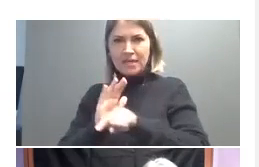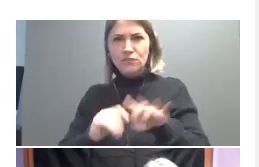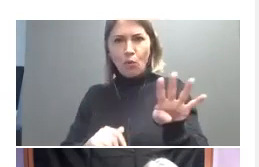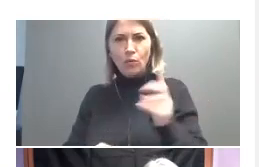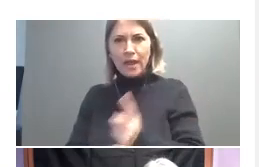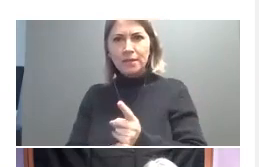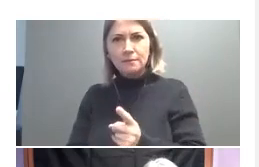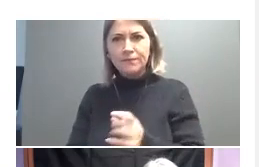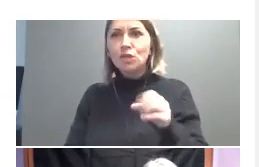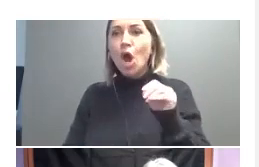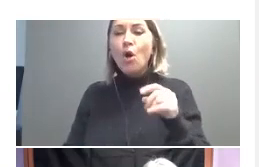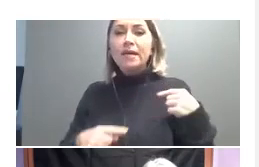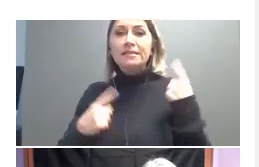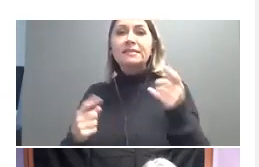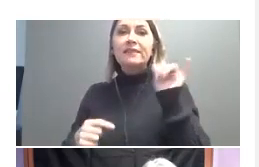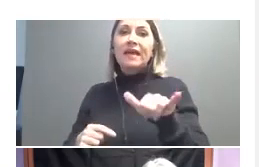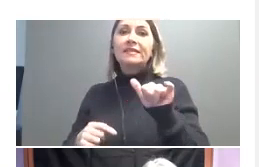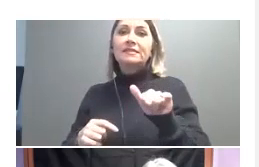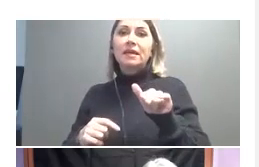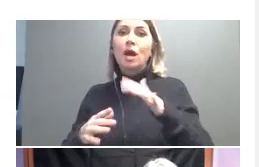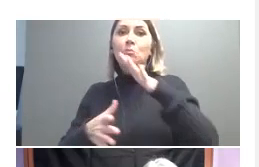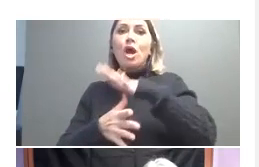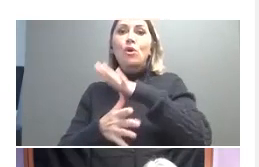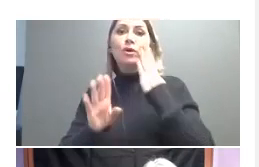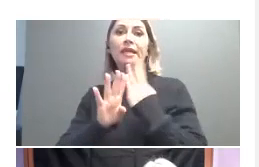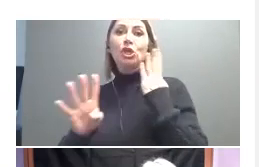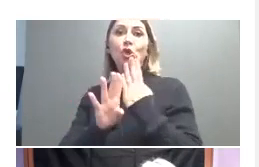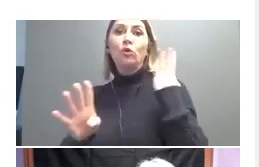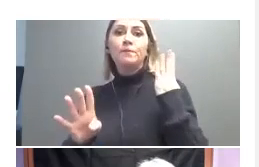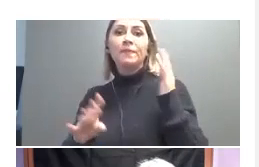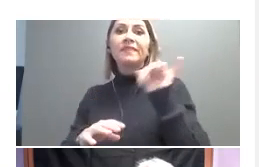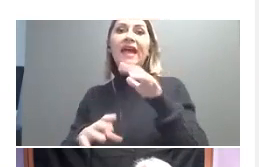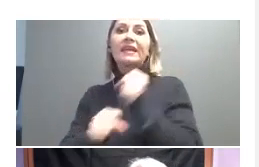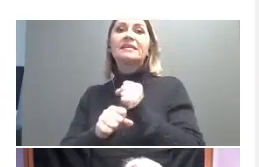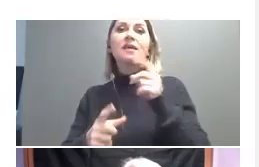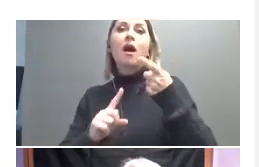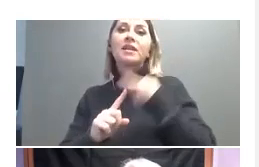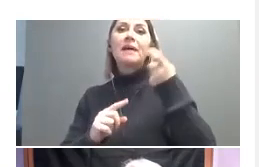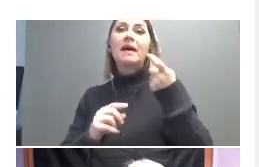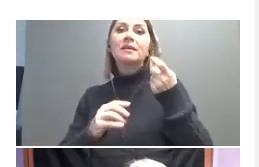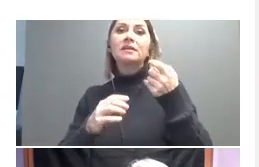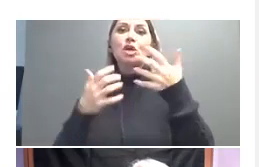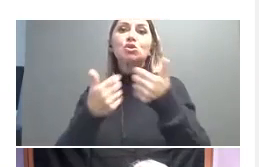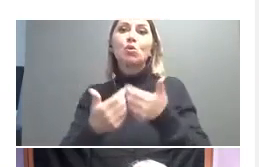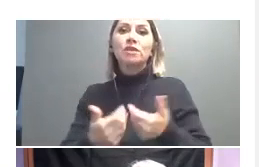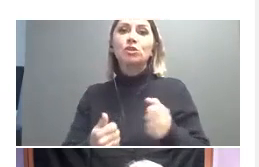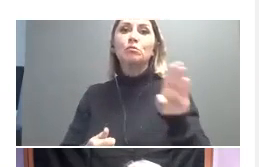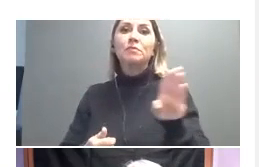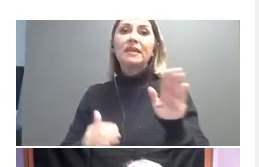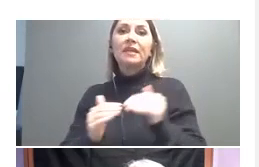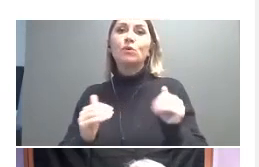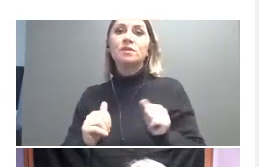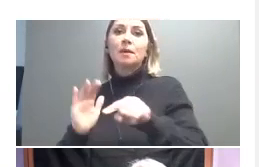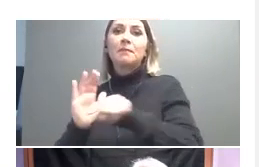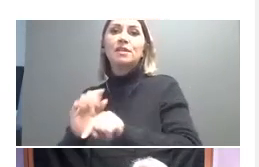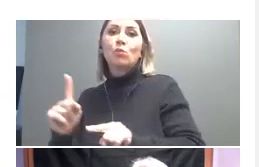right? And since it's a priority queue, this gets automatically sorted to B equals to -1 gets